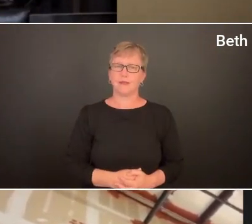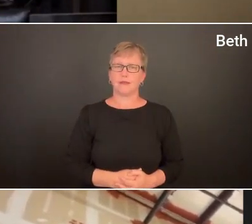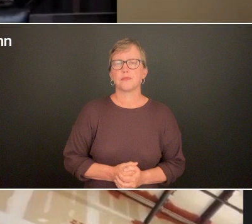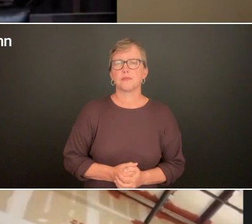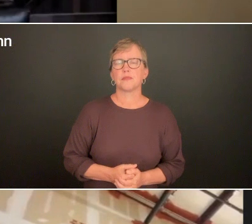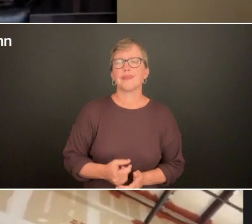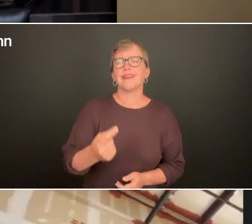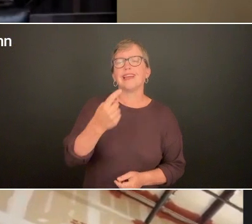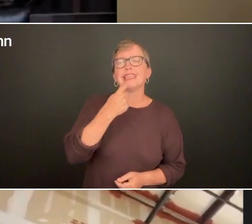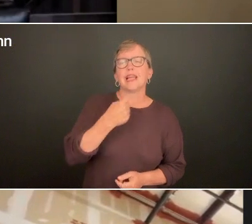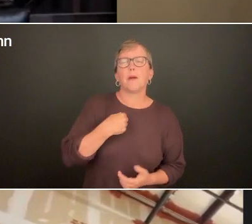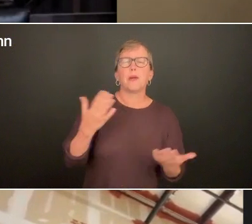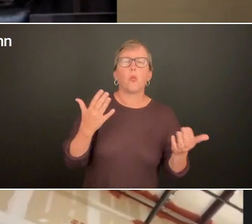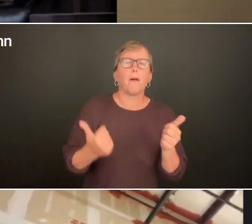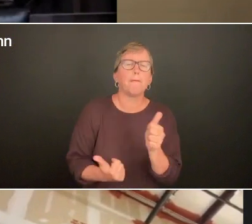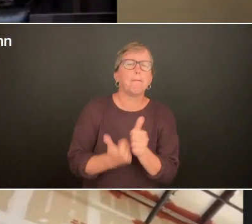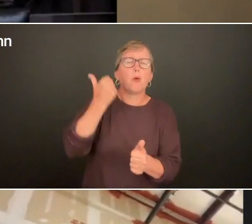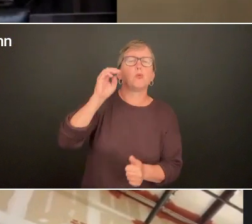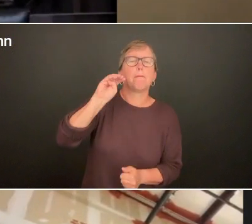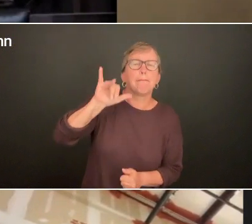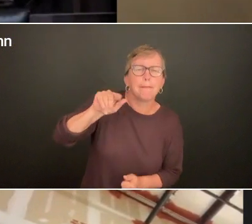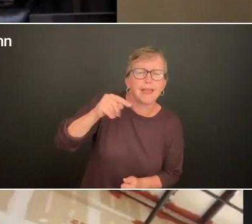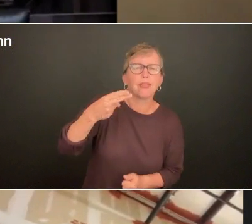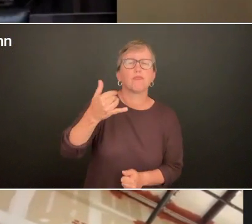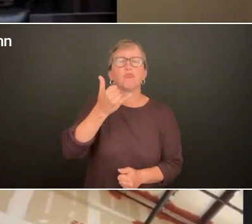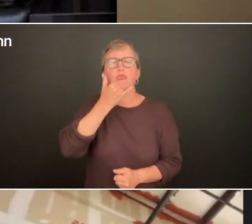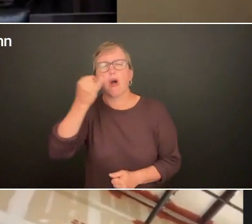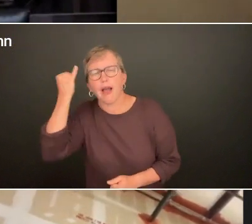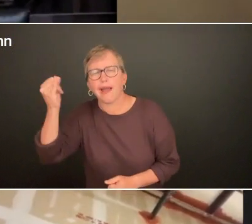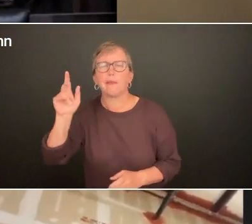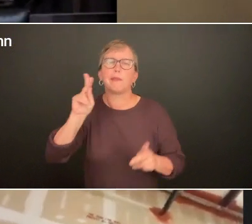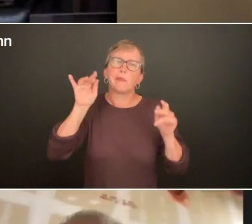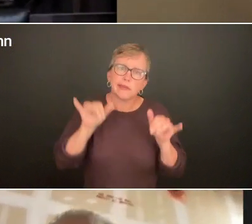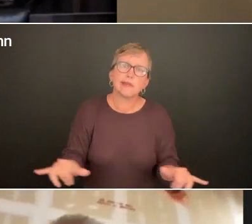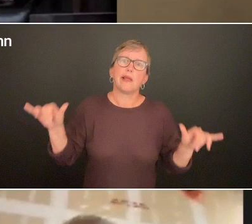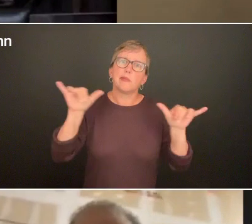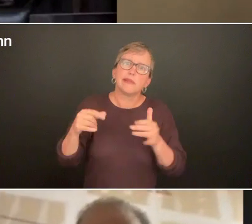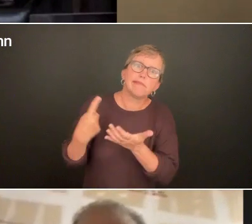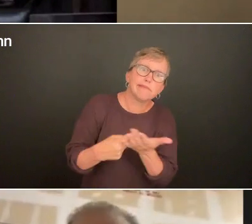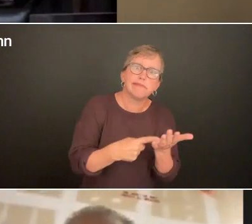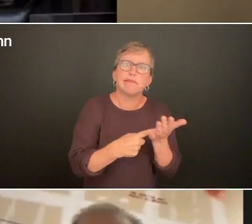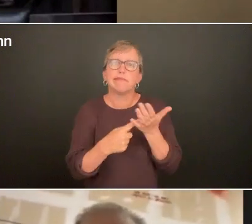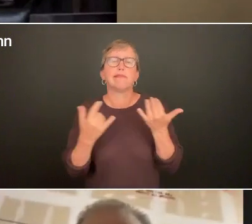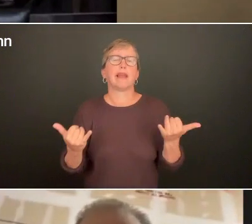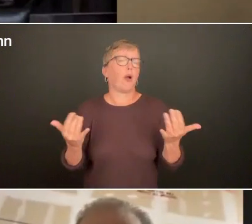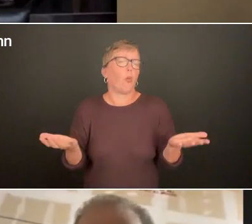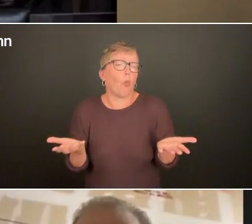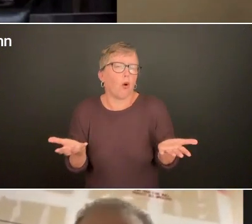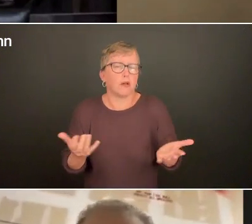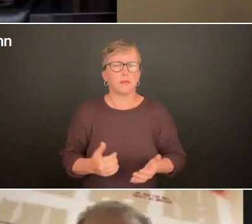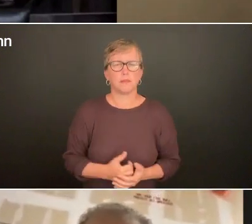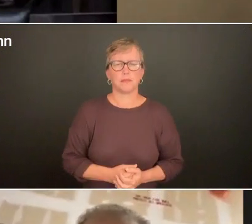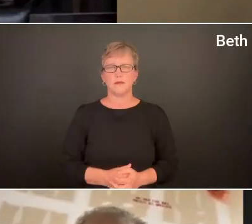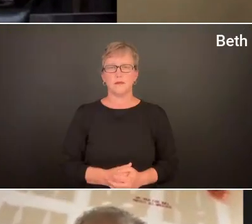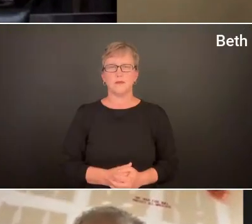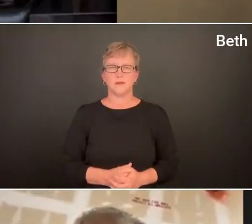Can you tell me what those main myths or thoughts that have been out there, in a sense, that are still pervasive right